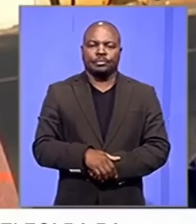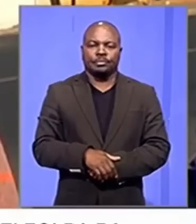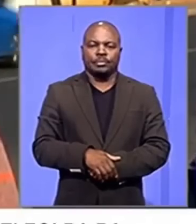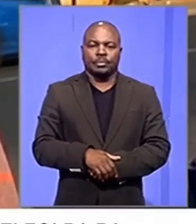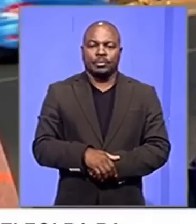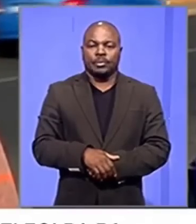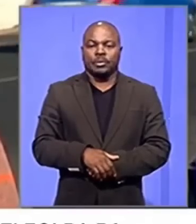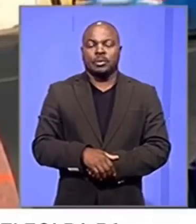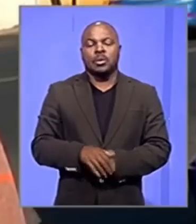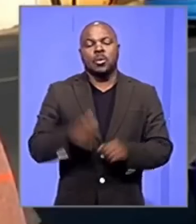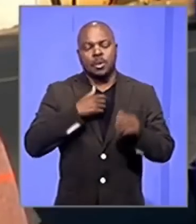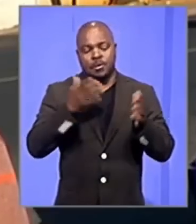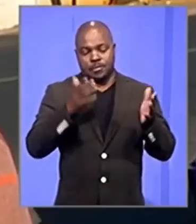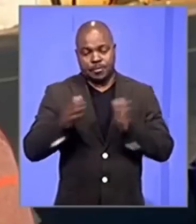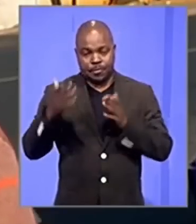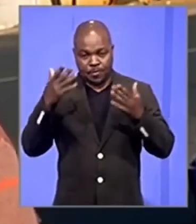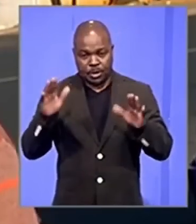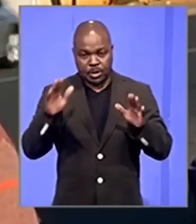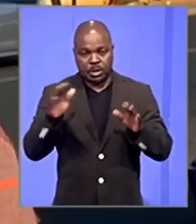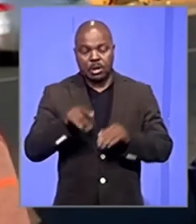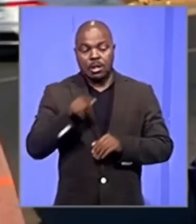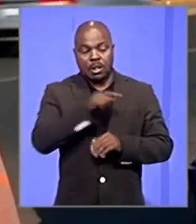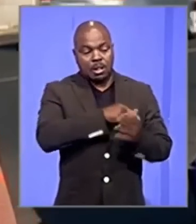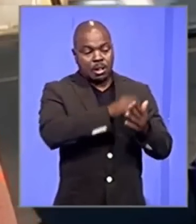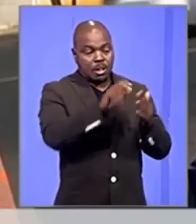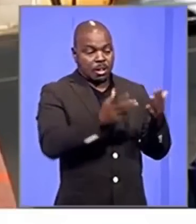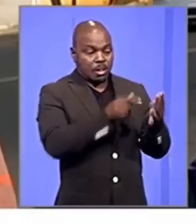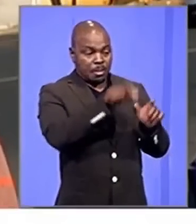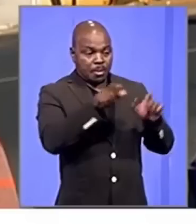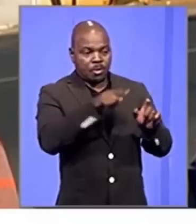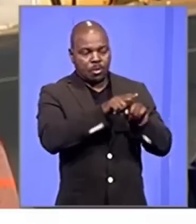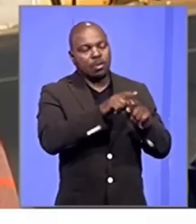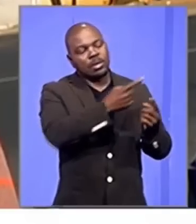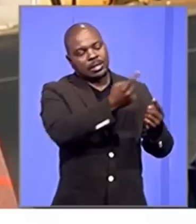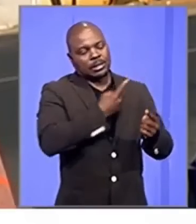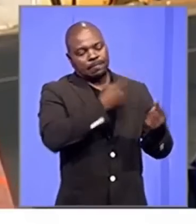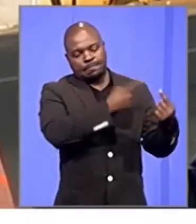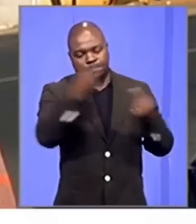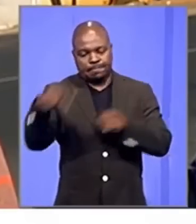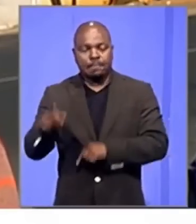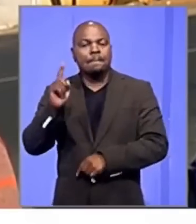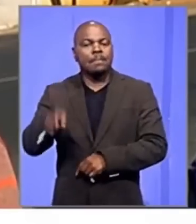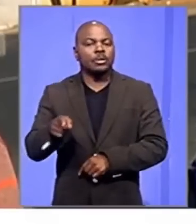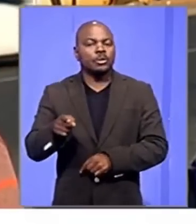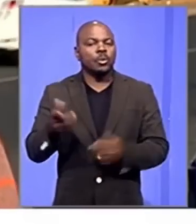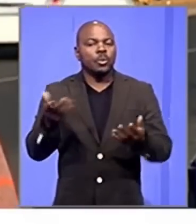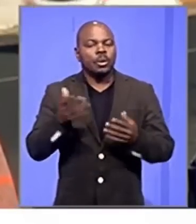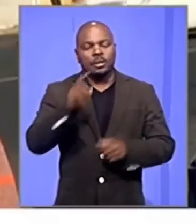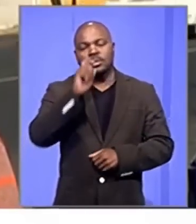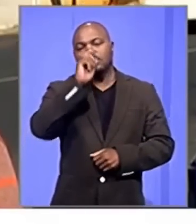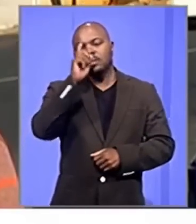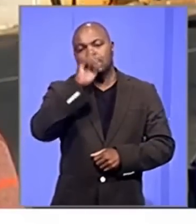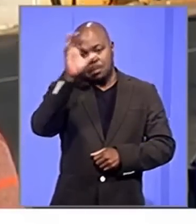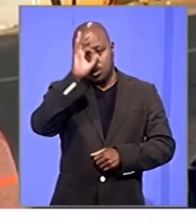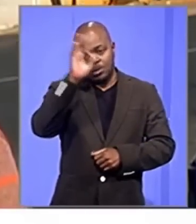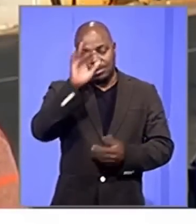Arrangements have been made with the suspects to hand themselves over today at the Sandton police